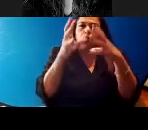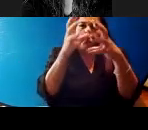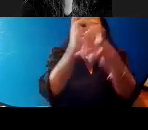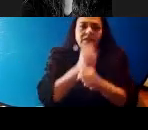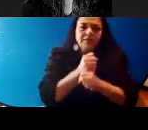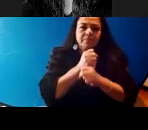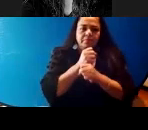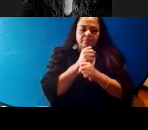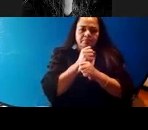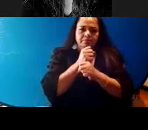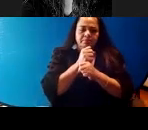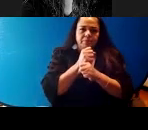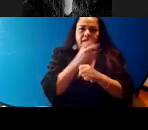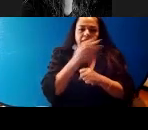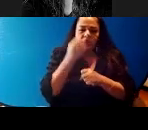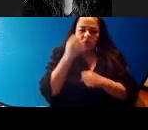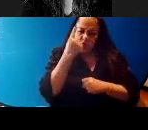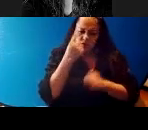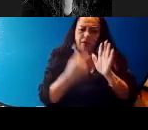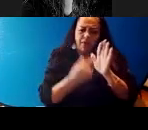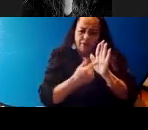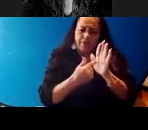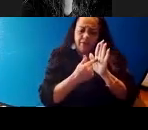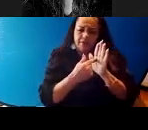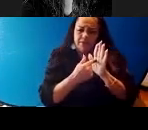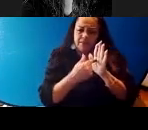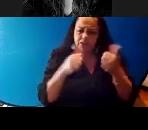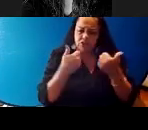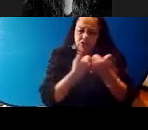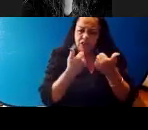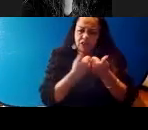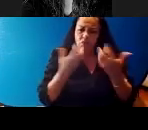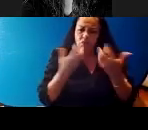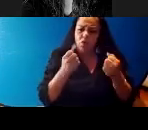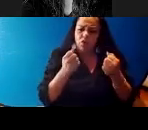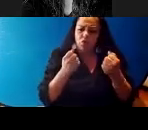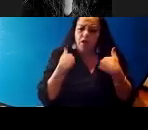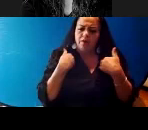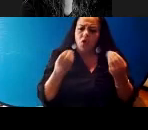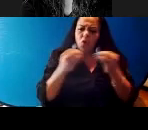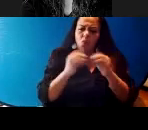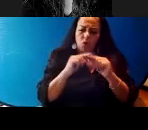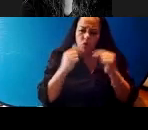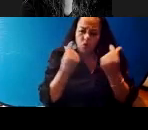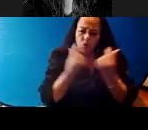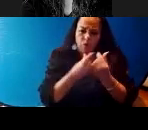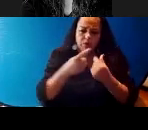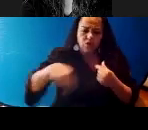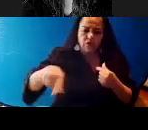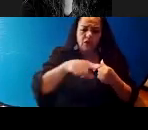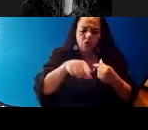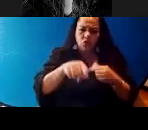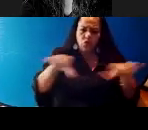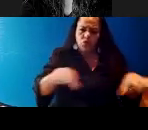to put out there, we hope this is a bit of a challenge because we would love to be able to feature more groups like yours as you guys advance in the work and the things